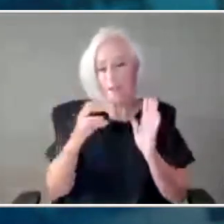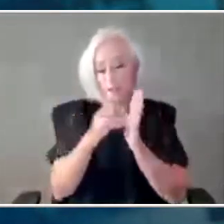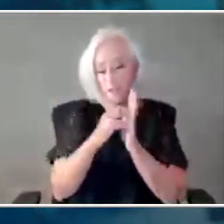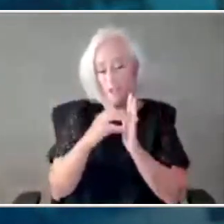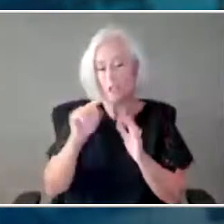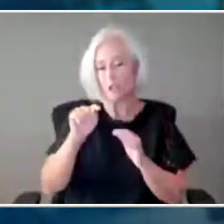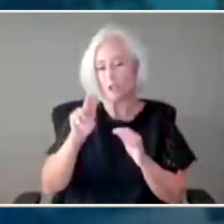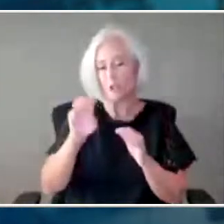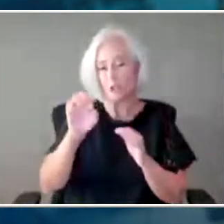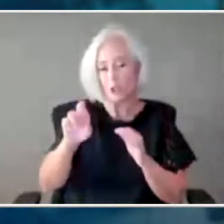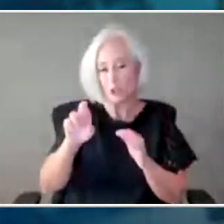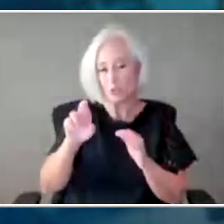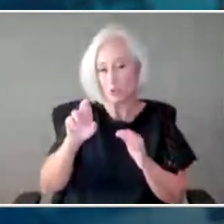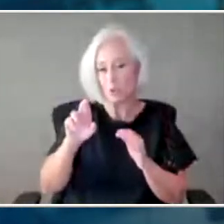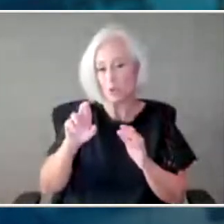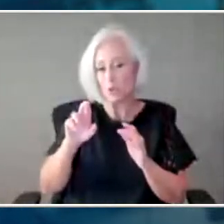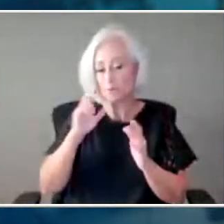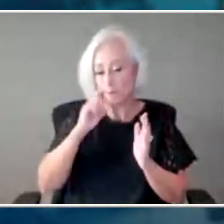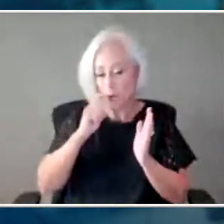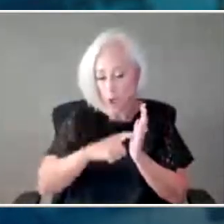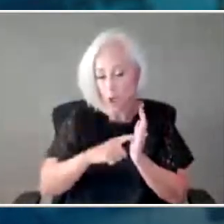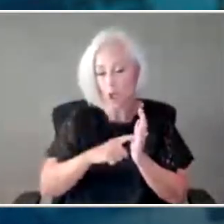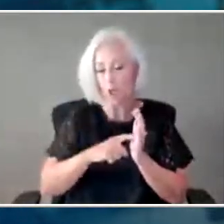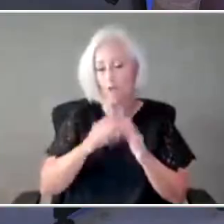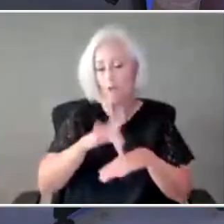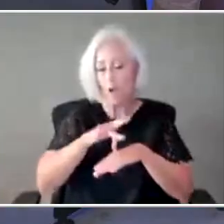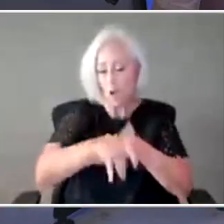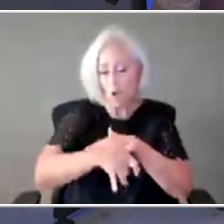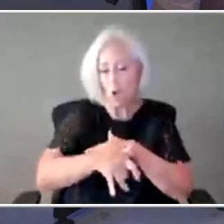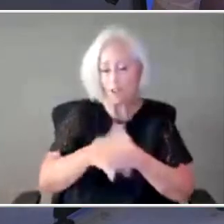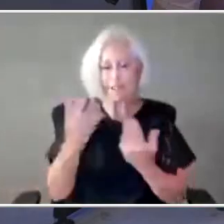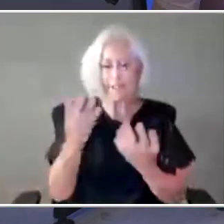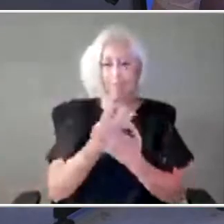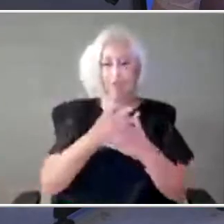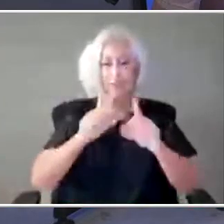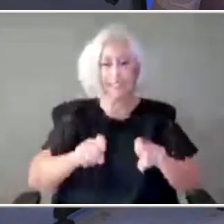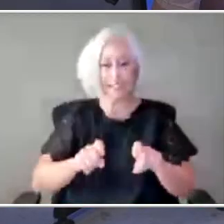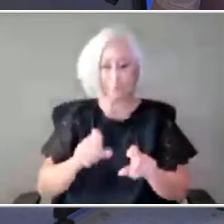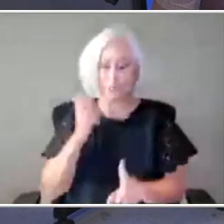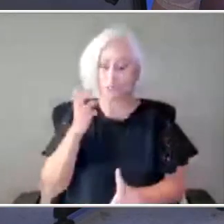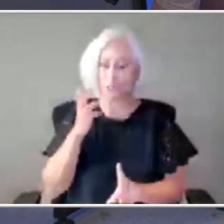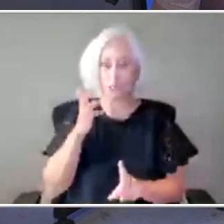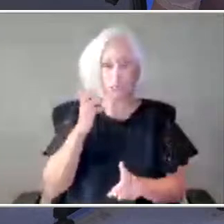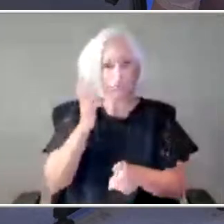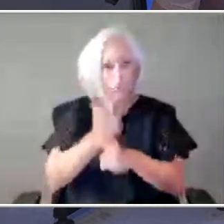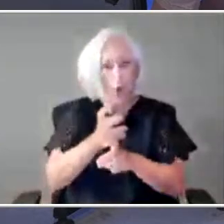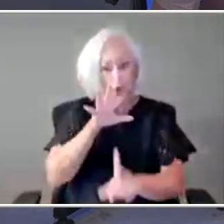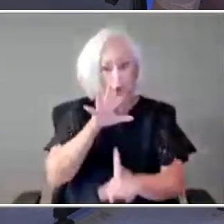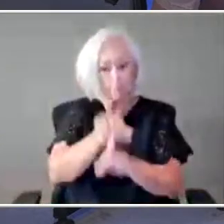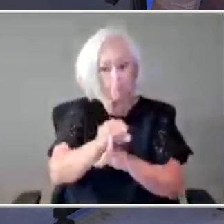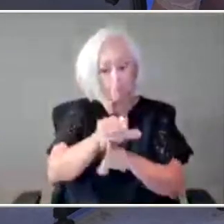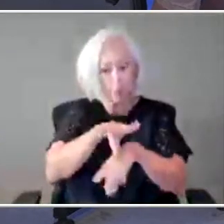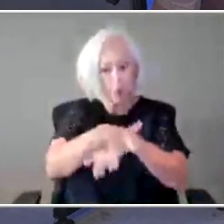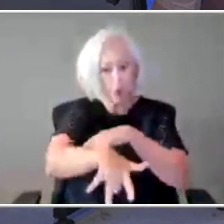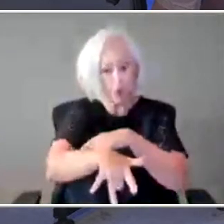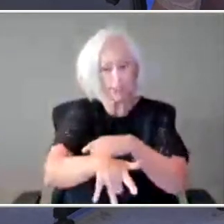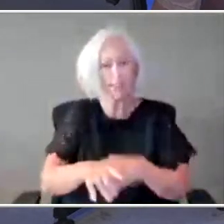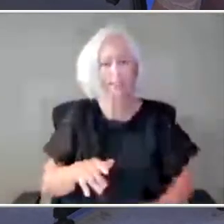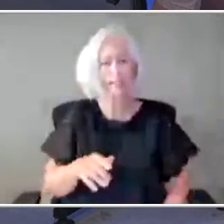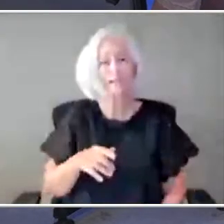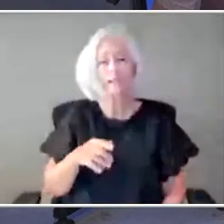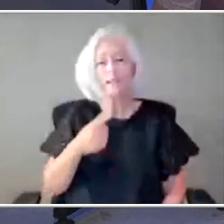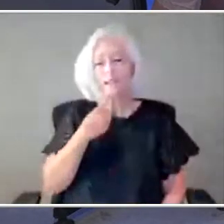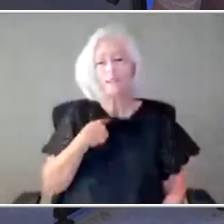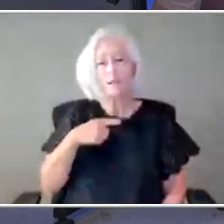screening, but it's a real challenge right now to catch these early. What stage was Tracey in? And did she have a certain type of ovarian cancer? We talk about breast cancer and